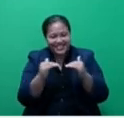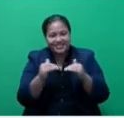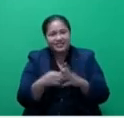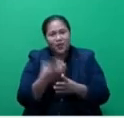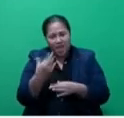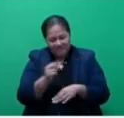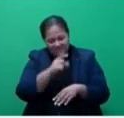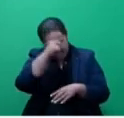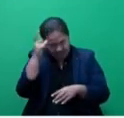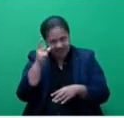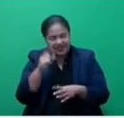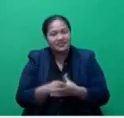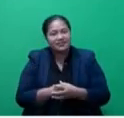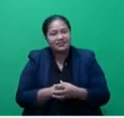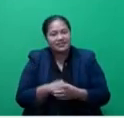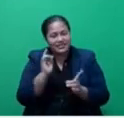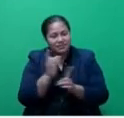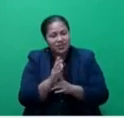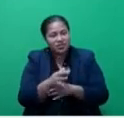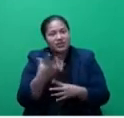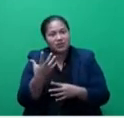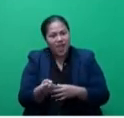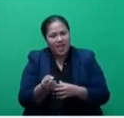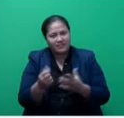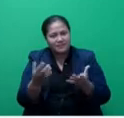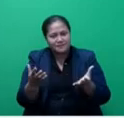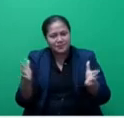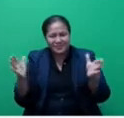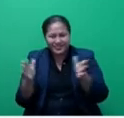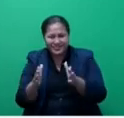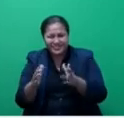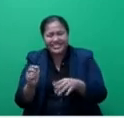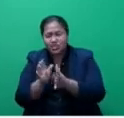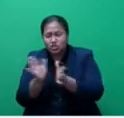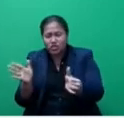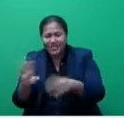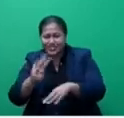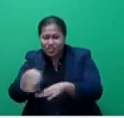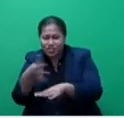lab, decentralized general outpatient and specialist services,